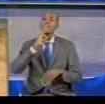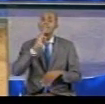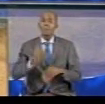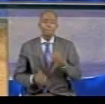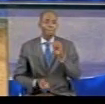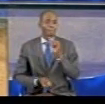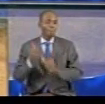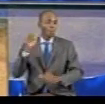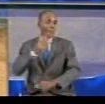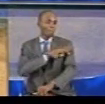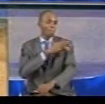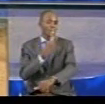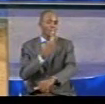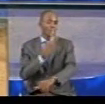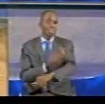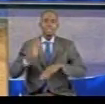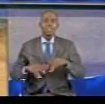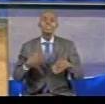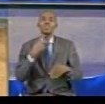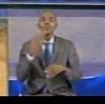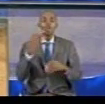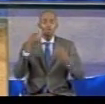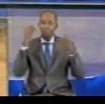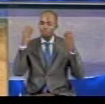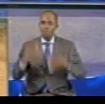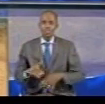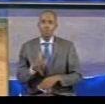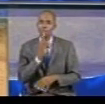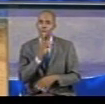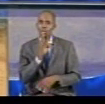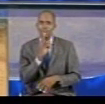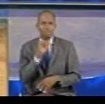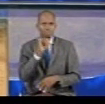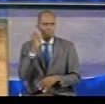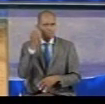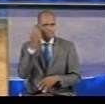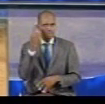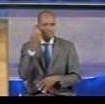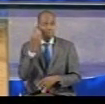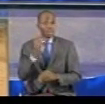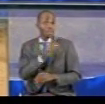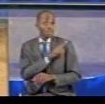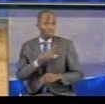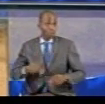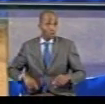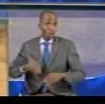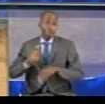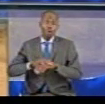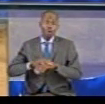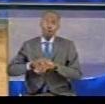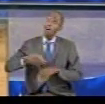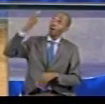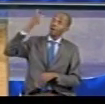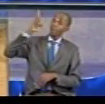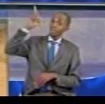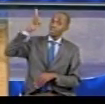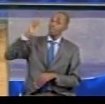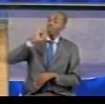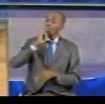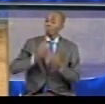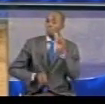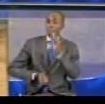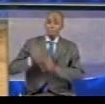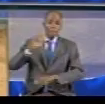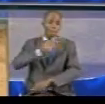waters. You didn't hear that one. The Lord on high is mightier than